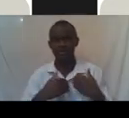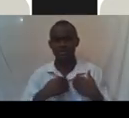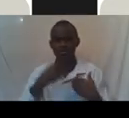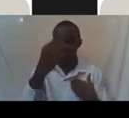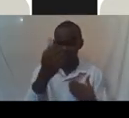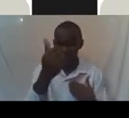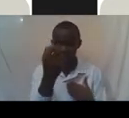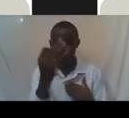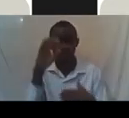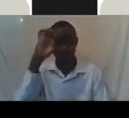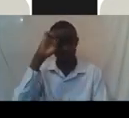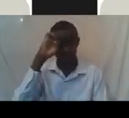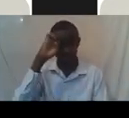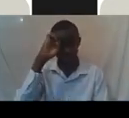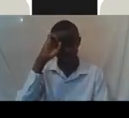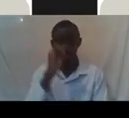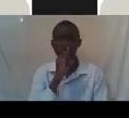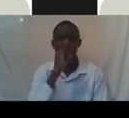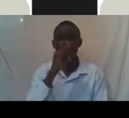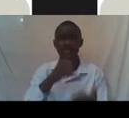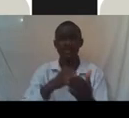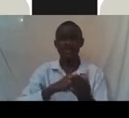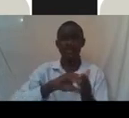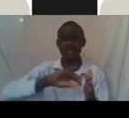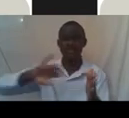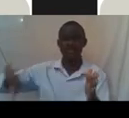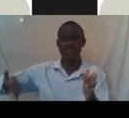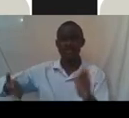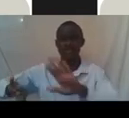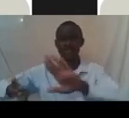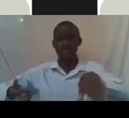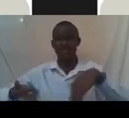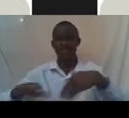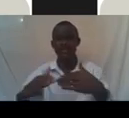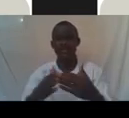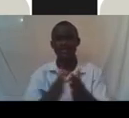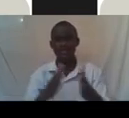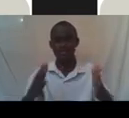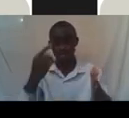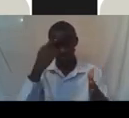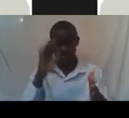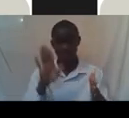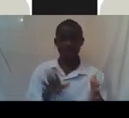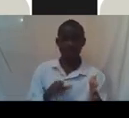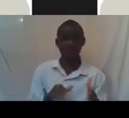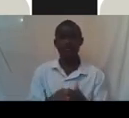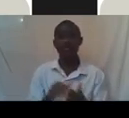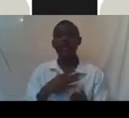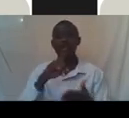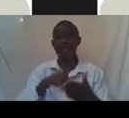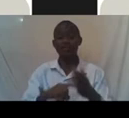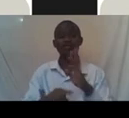education? Is it taking away the safe space for women? And what are the